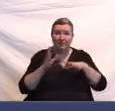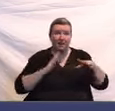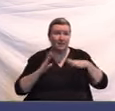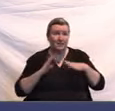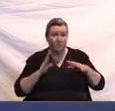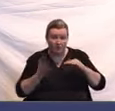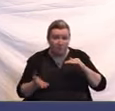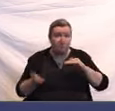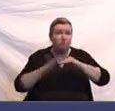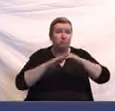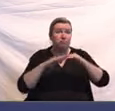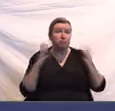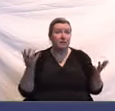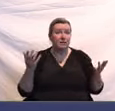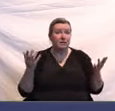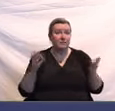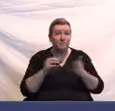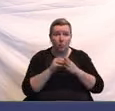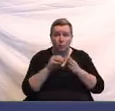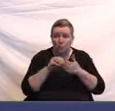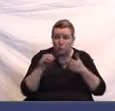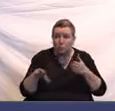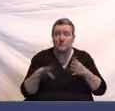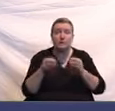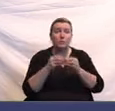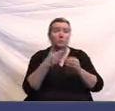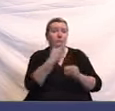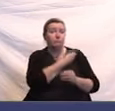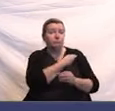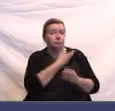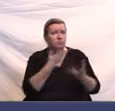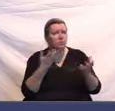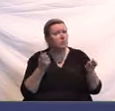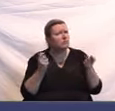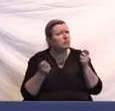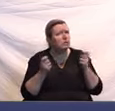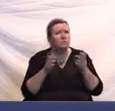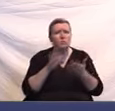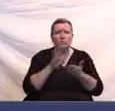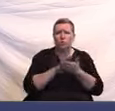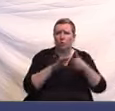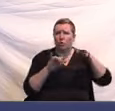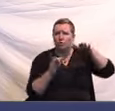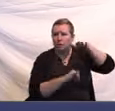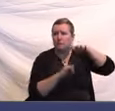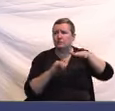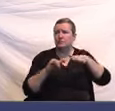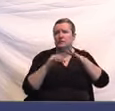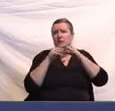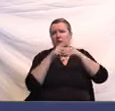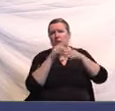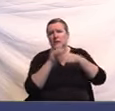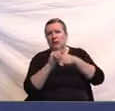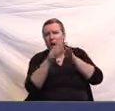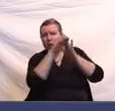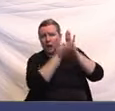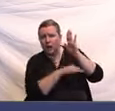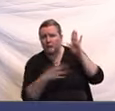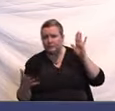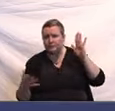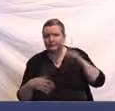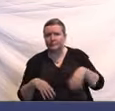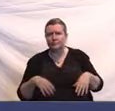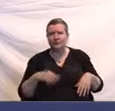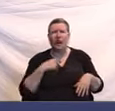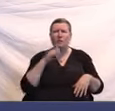are getting vaccinated. Will there be any updates or changes to the school quarantine guidance? Let me go through these quickly.